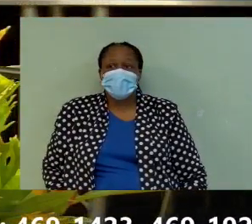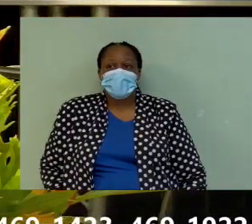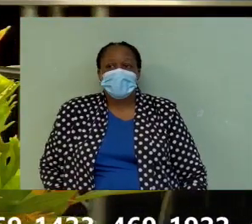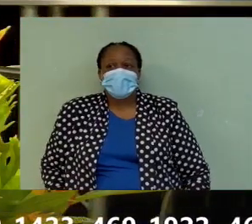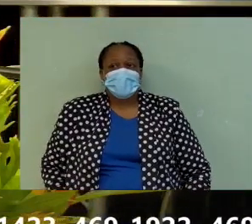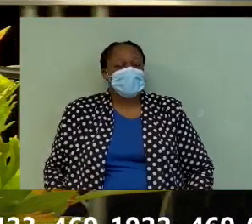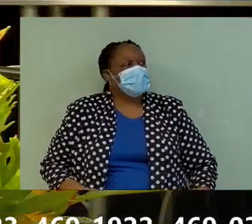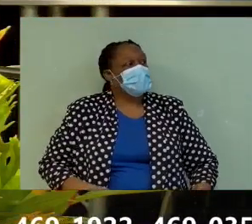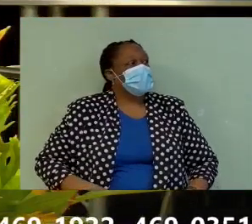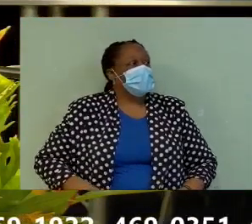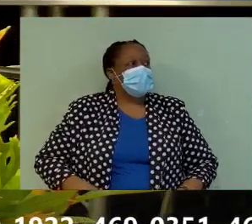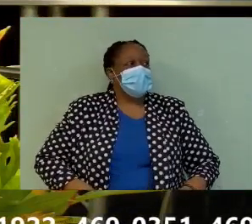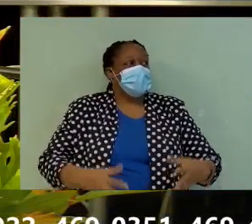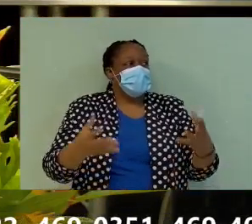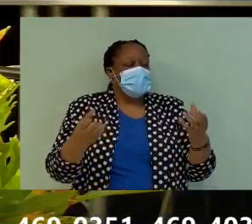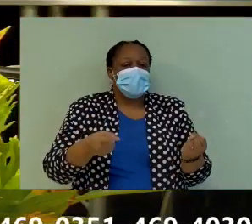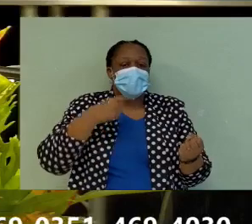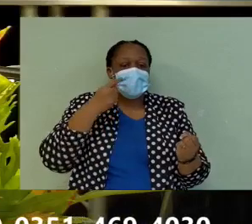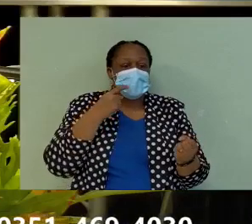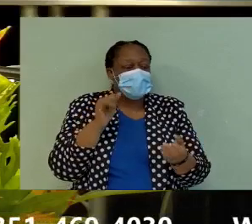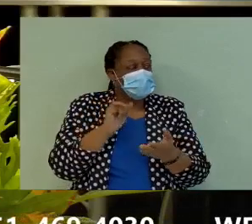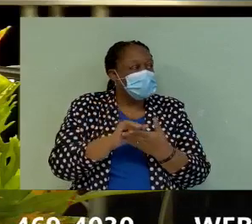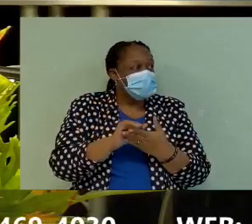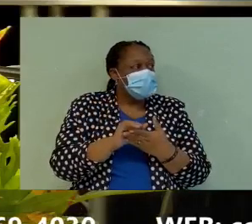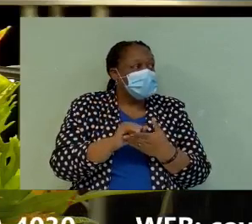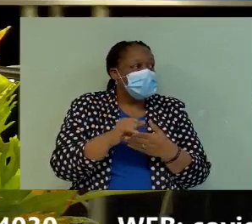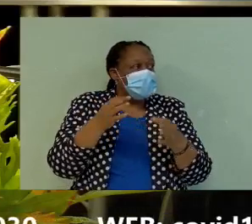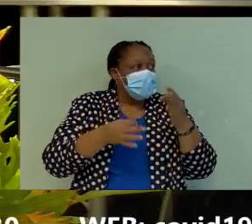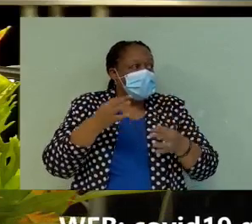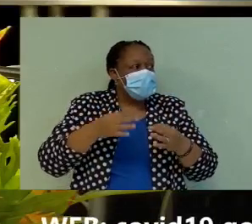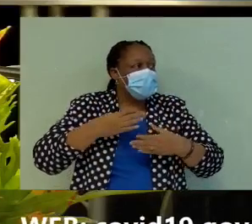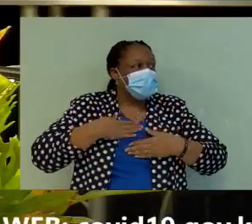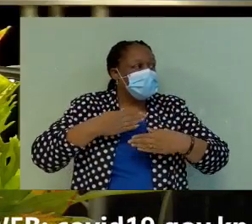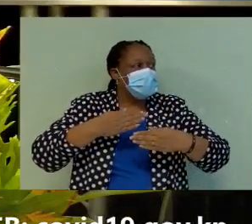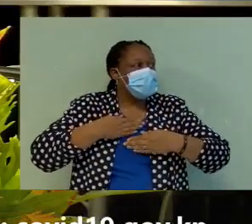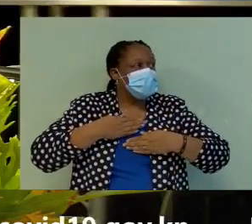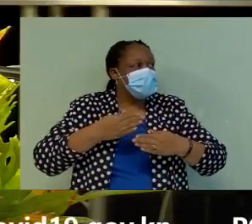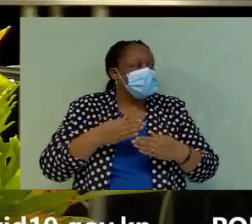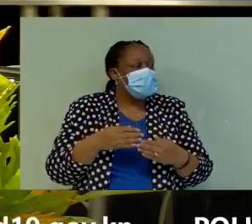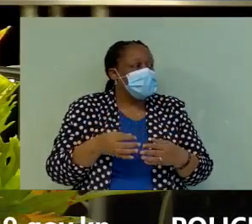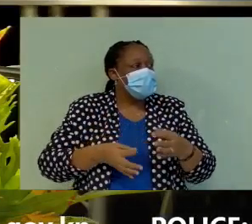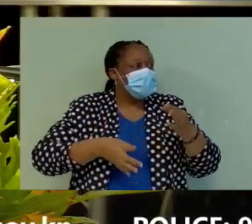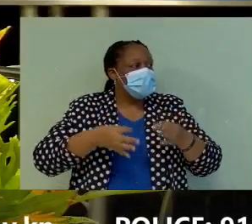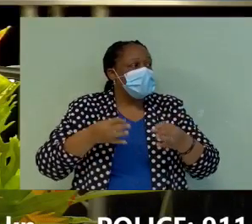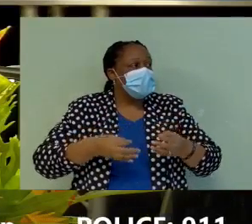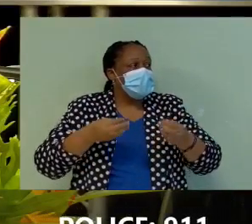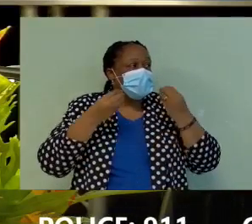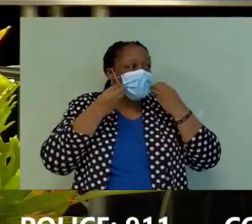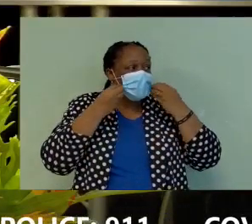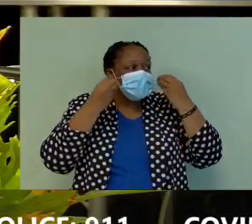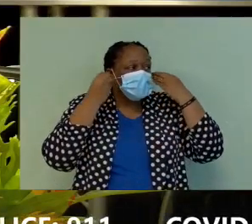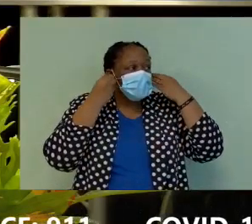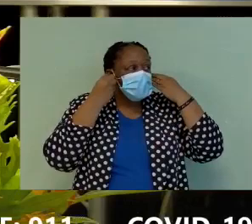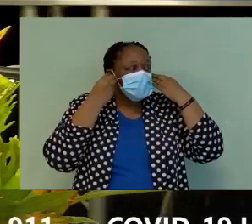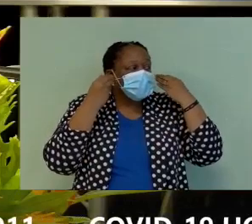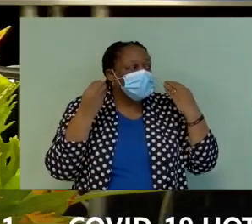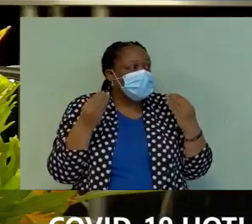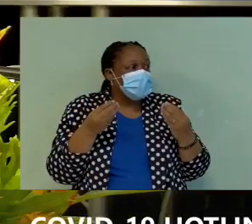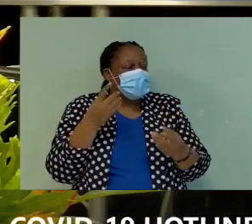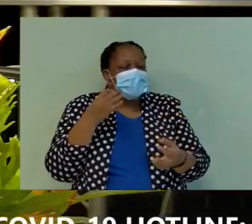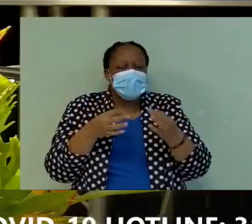I would like to add, if you're asthmatic and if you put on a face mask and you're uncomfortable in